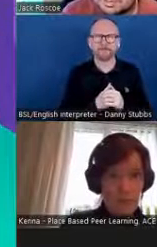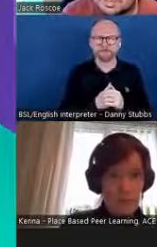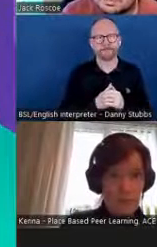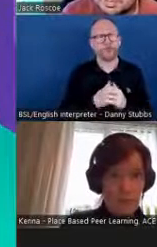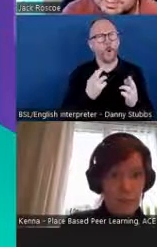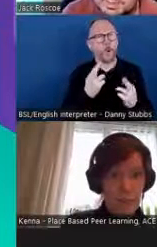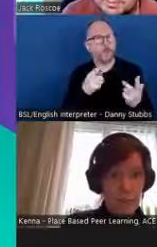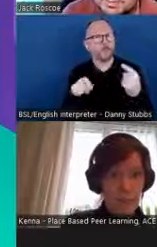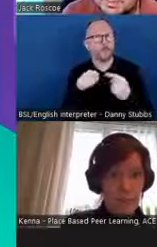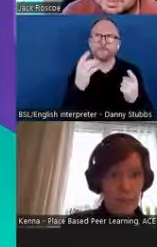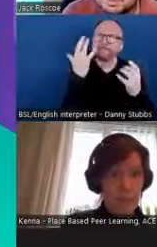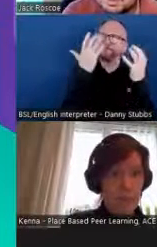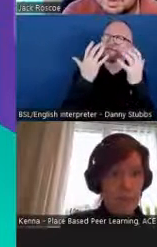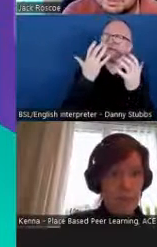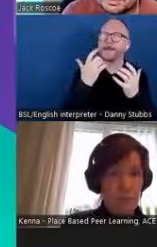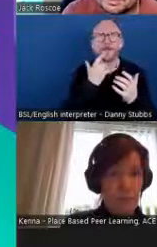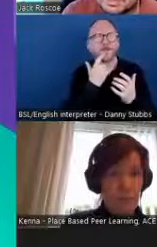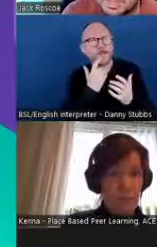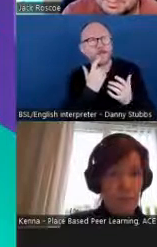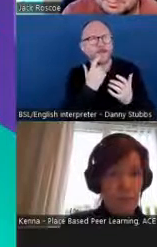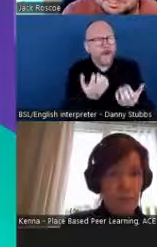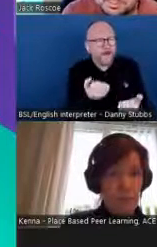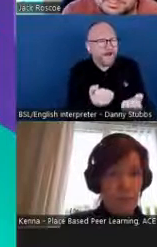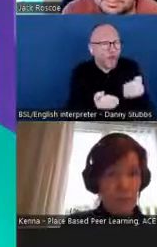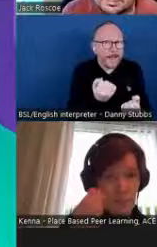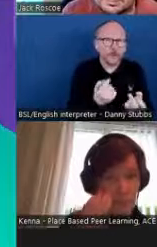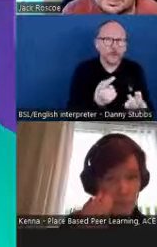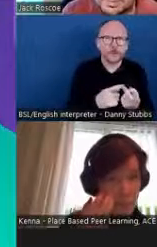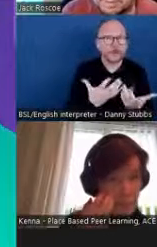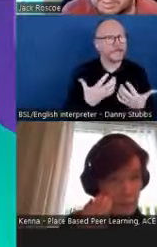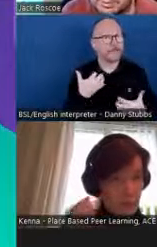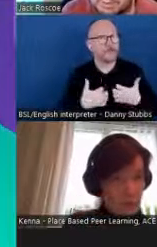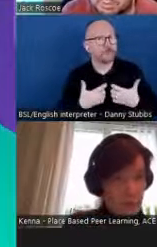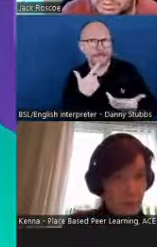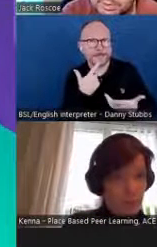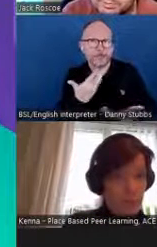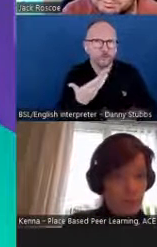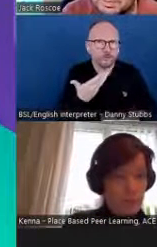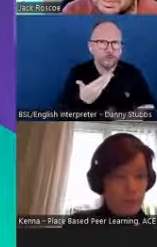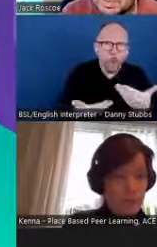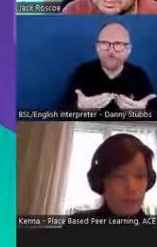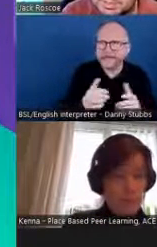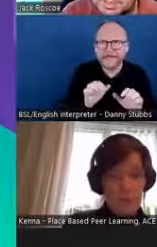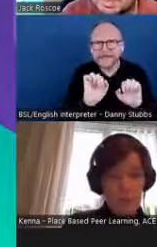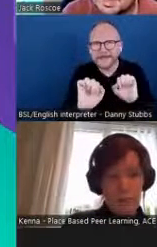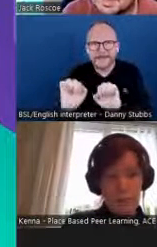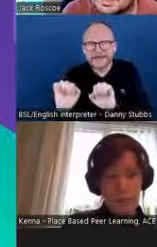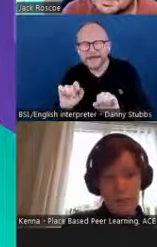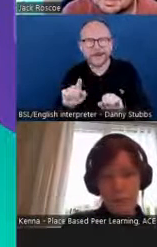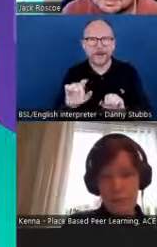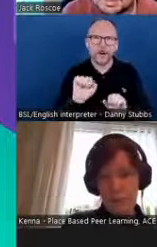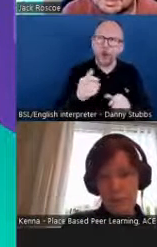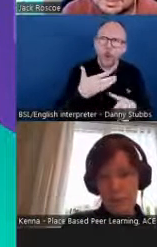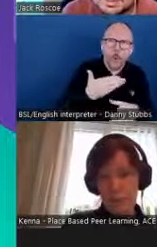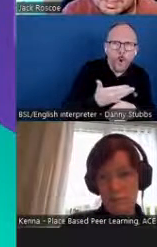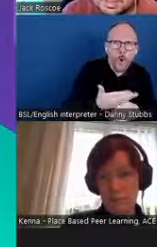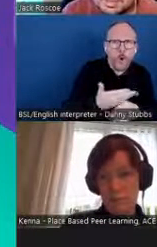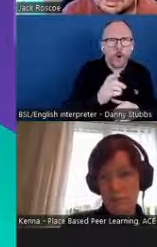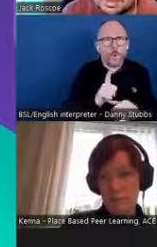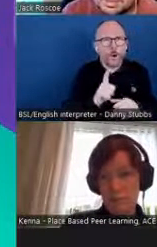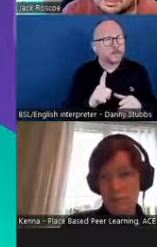interesting stories and evaluations you might be aware of and could share, or about your own work and the challenges and techniques that you currently